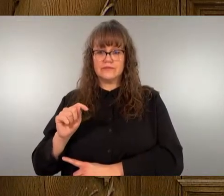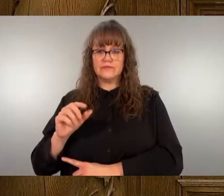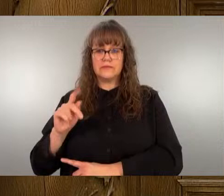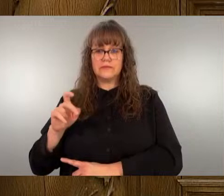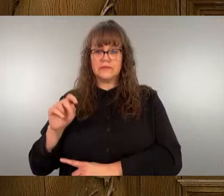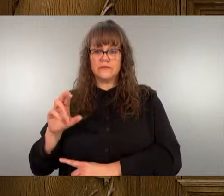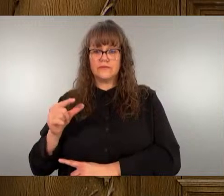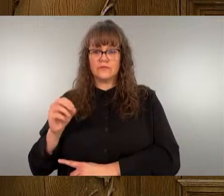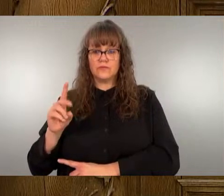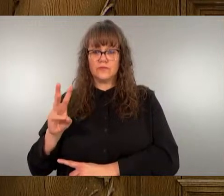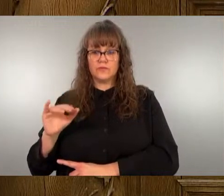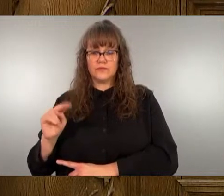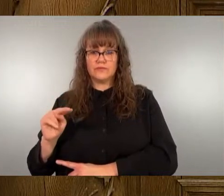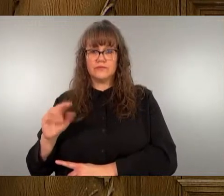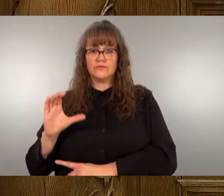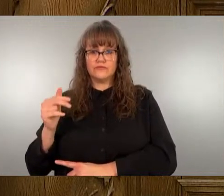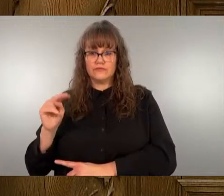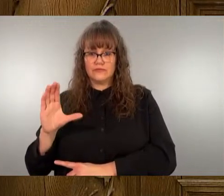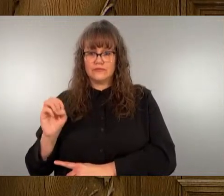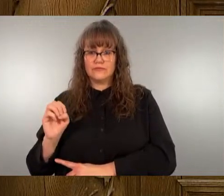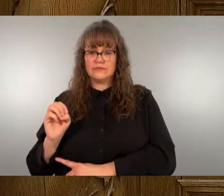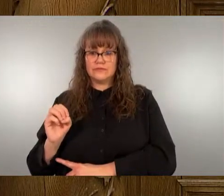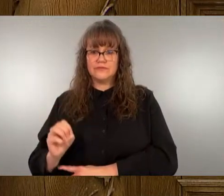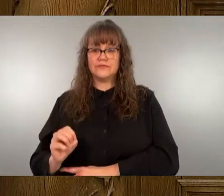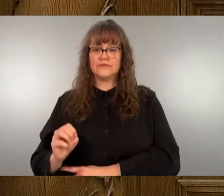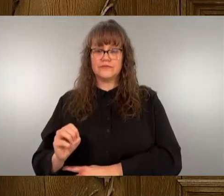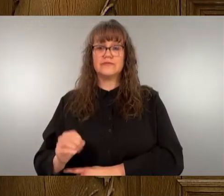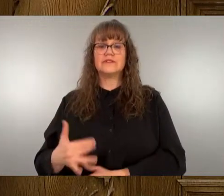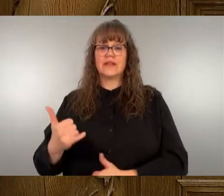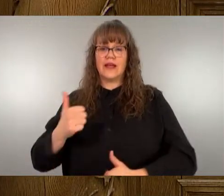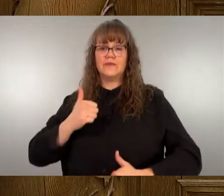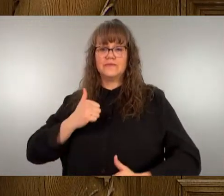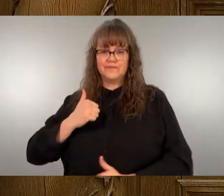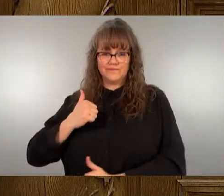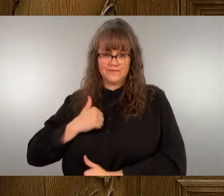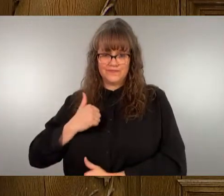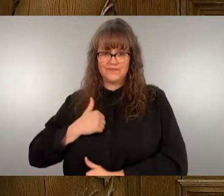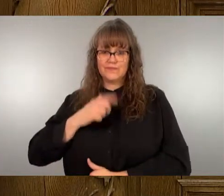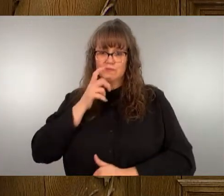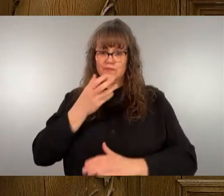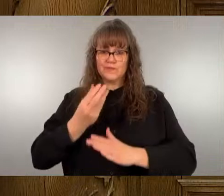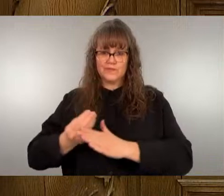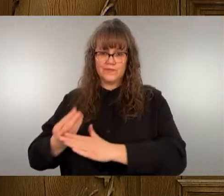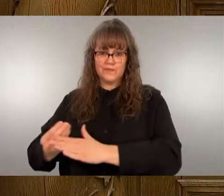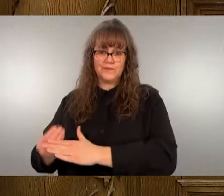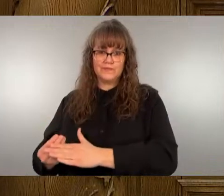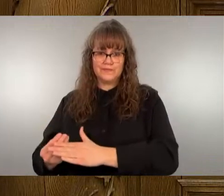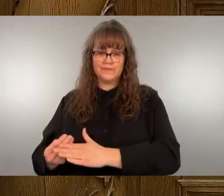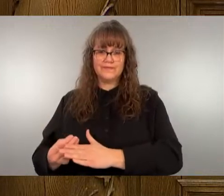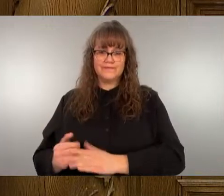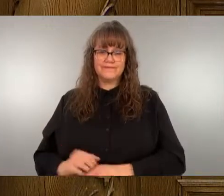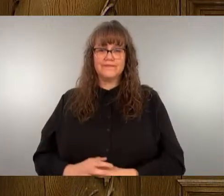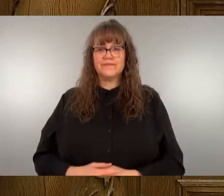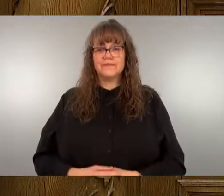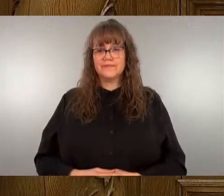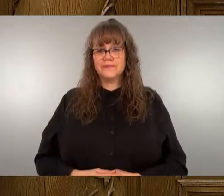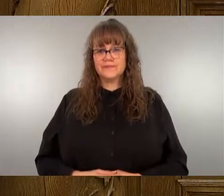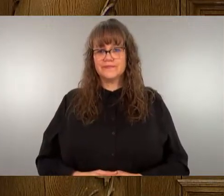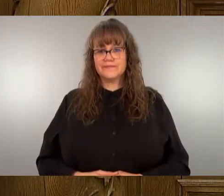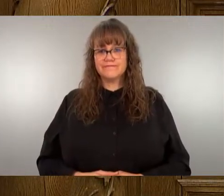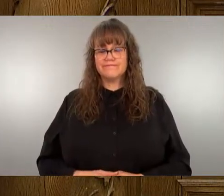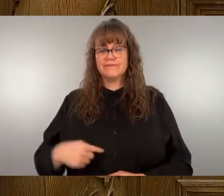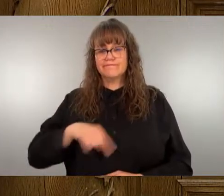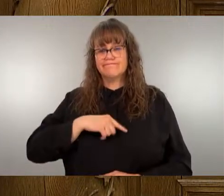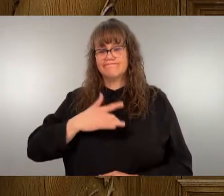Chance. We mourn significant leaders who have made an indelible mark on our country. We mourn